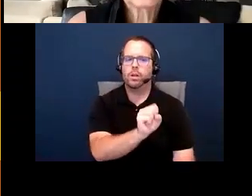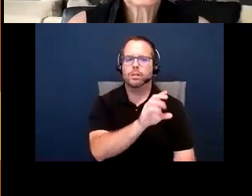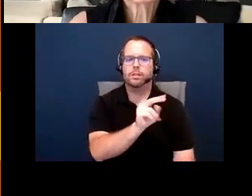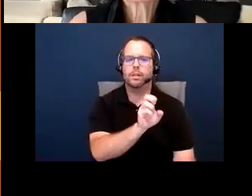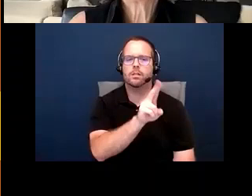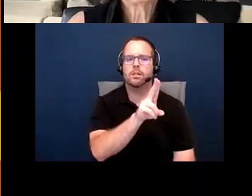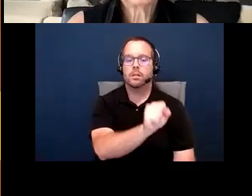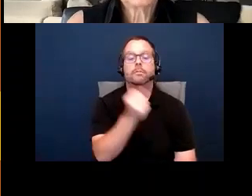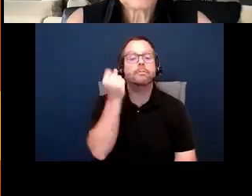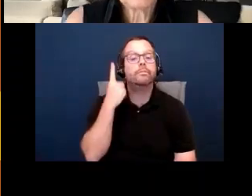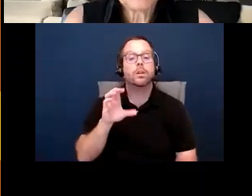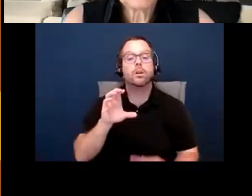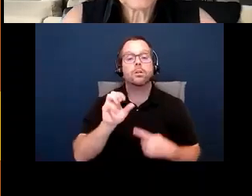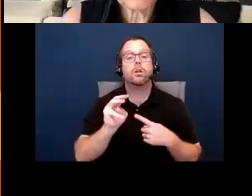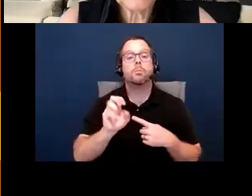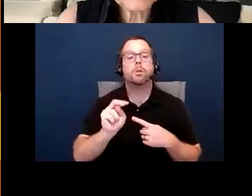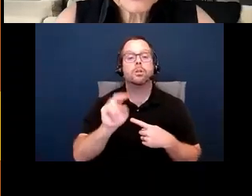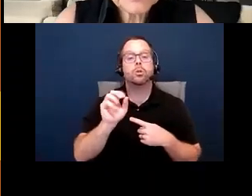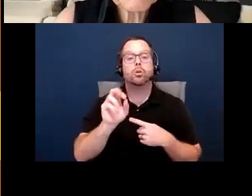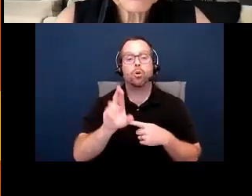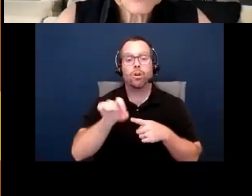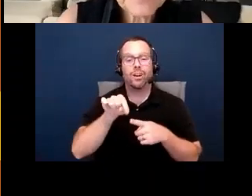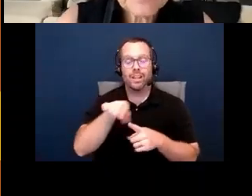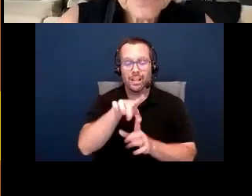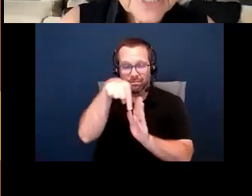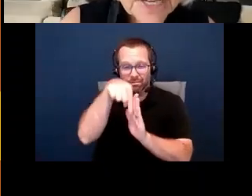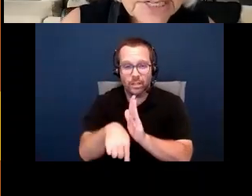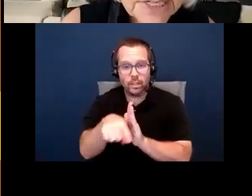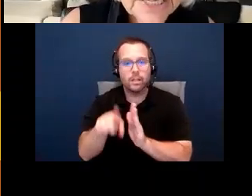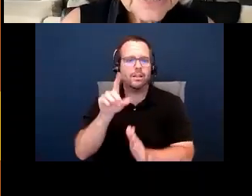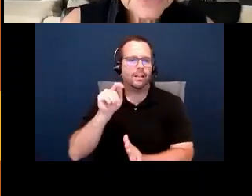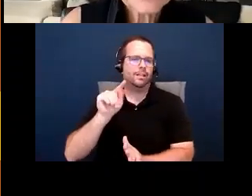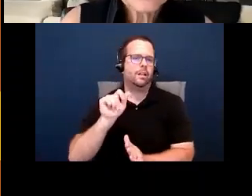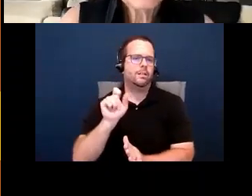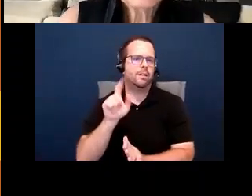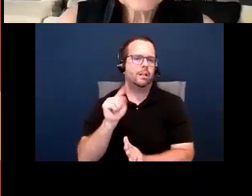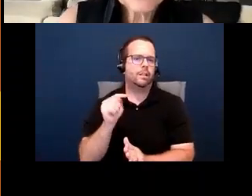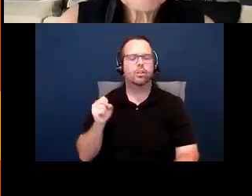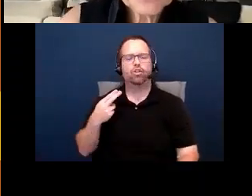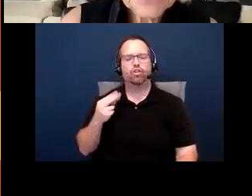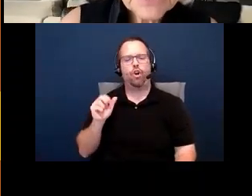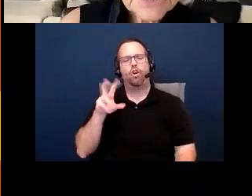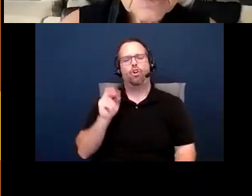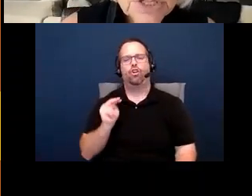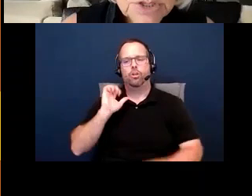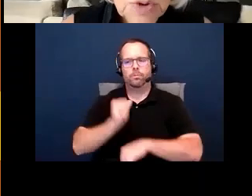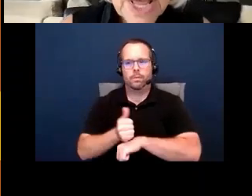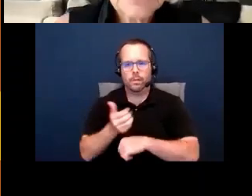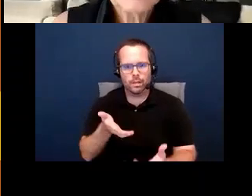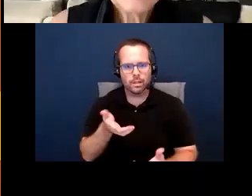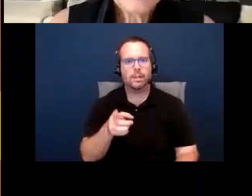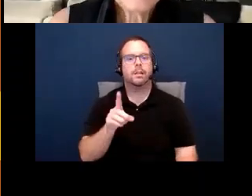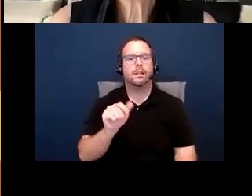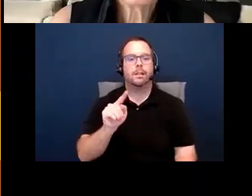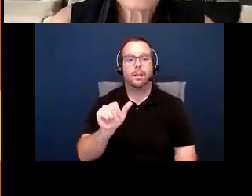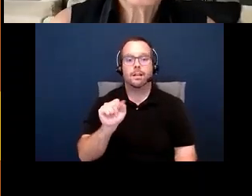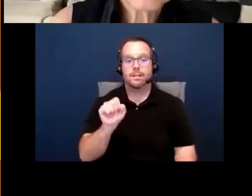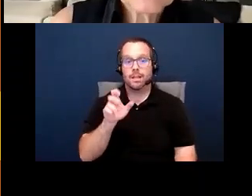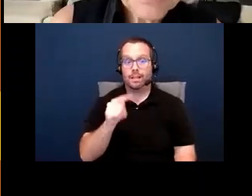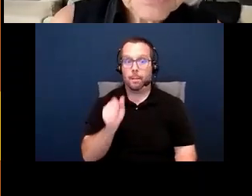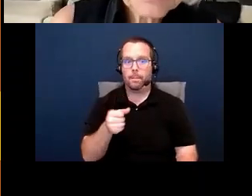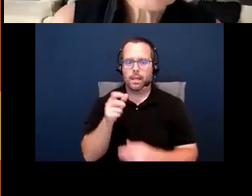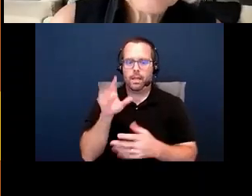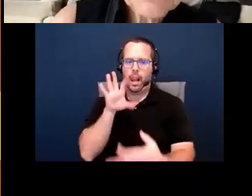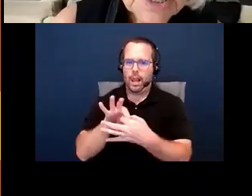course, is the data set that Sean Reardon has put together, the CETA data set that can be linked here as well as